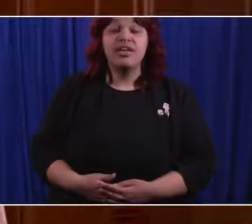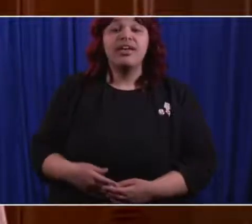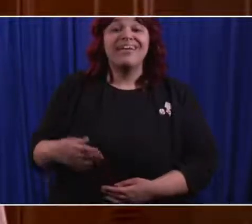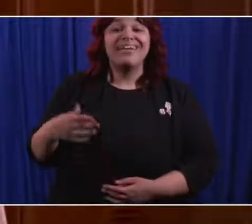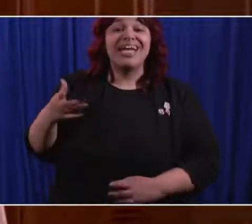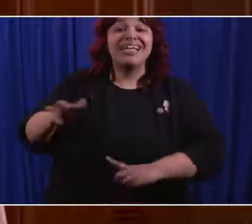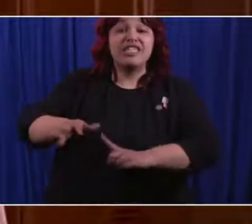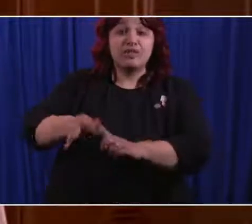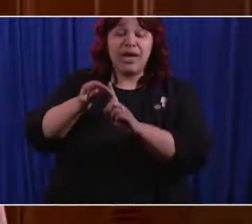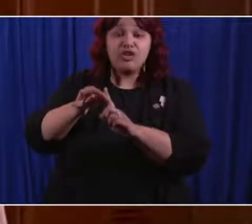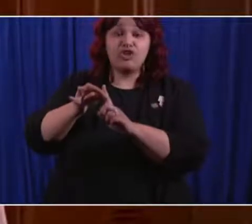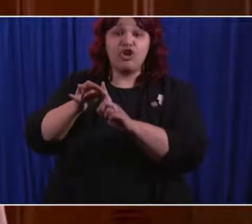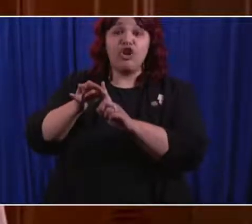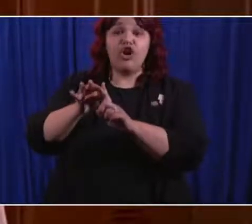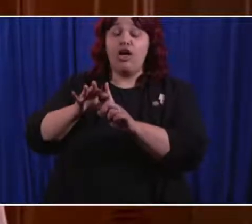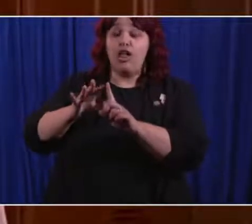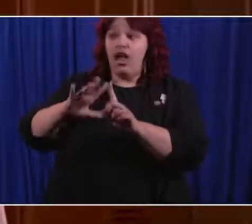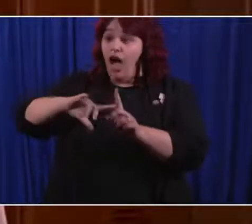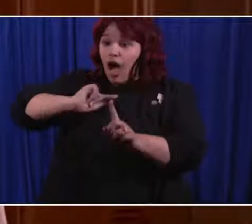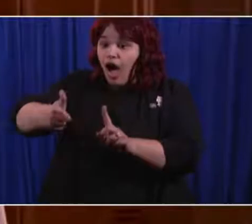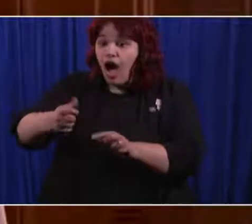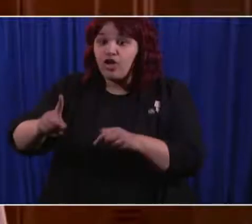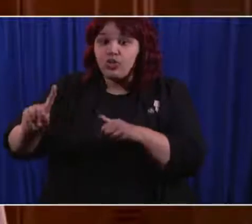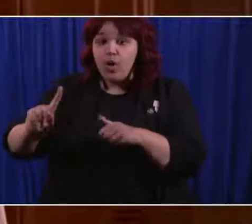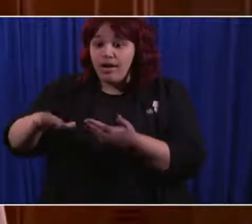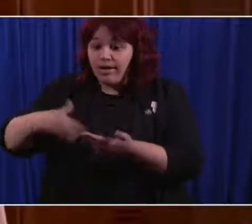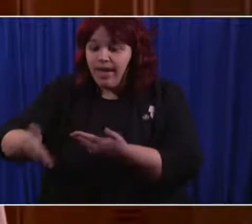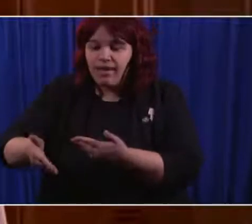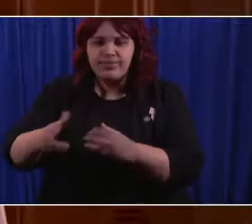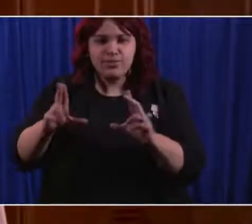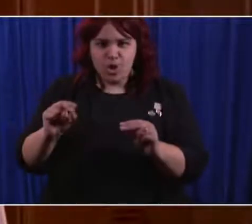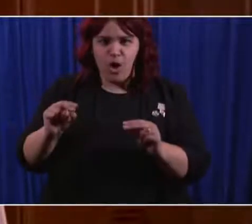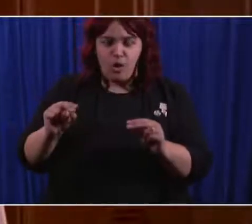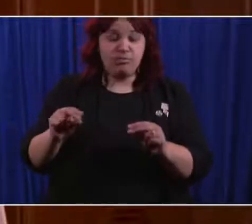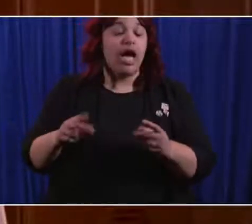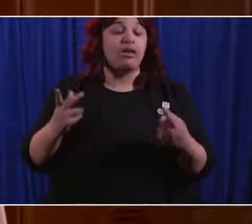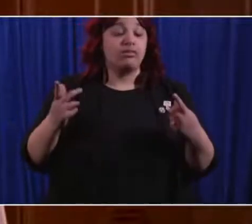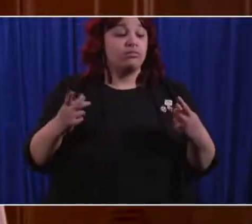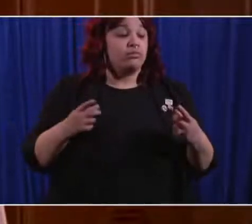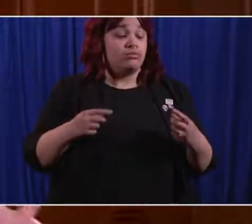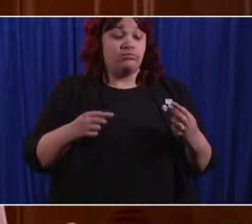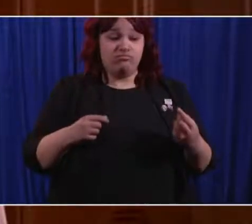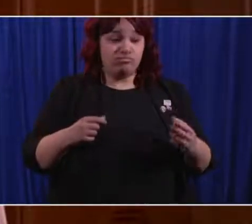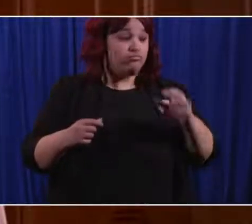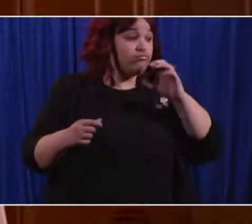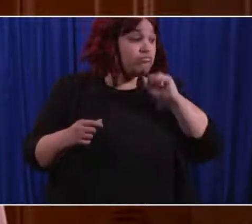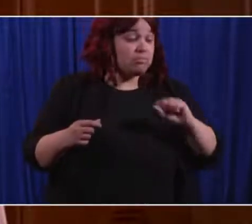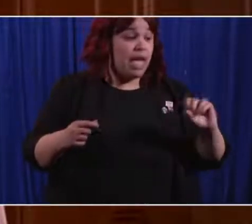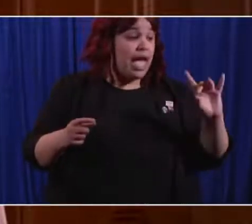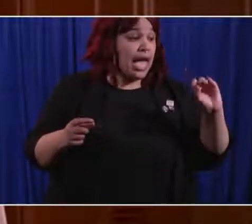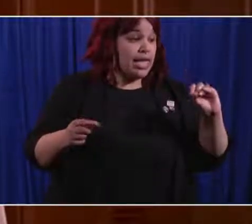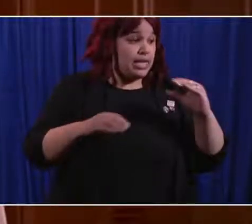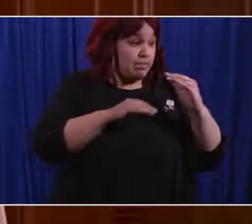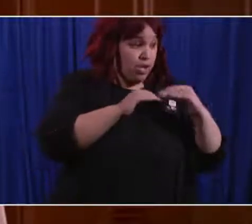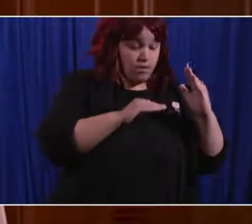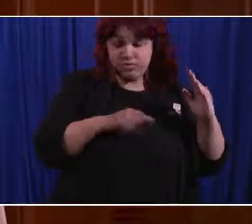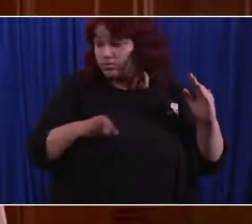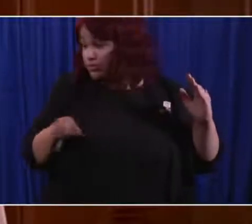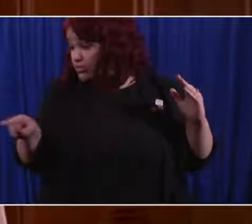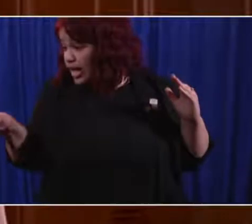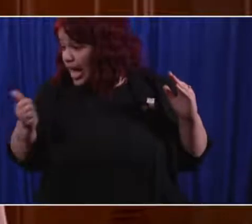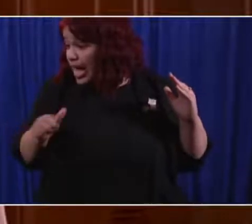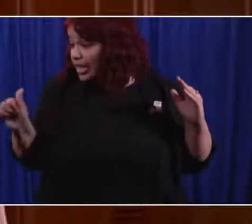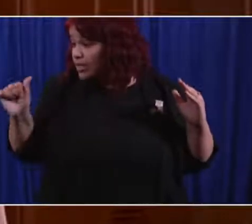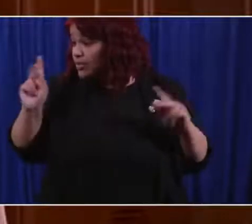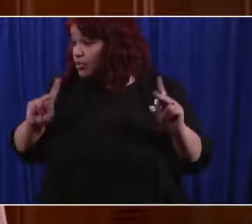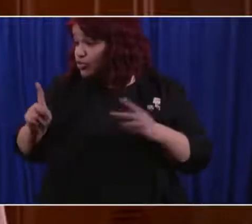special preference, certainly, but we have followed when their group is eligible, then they have the opportunity